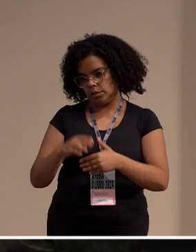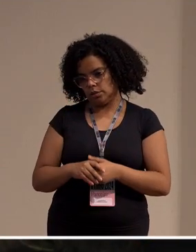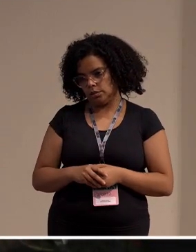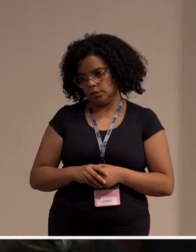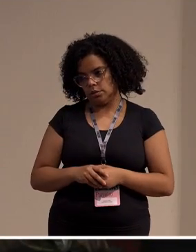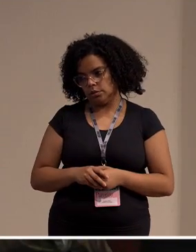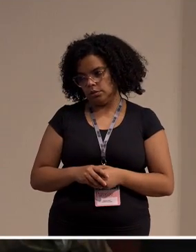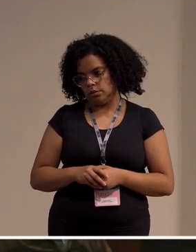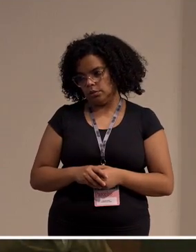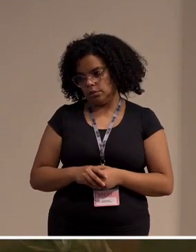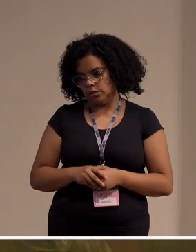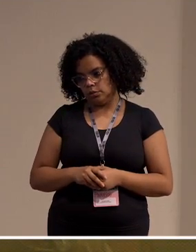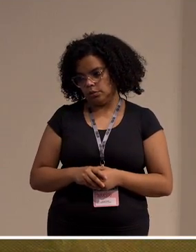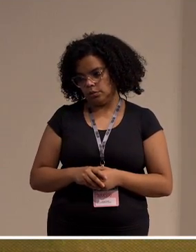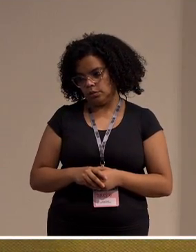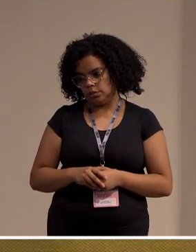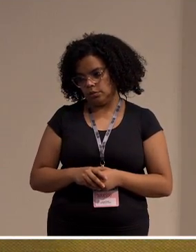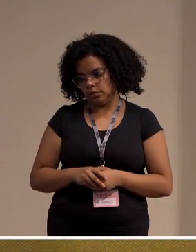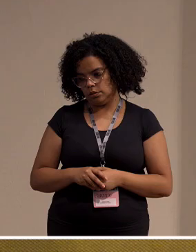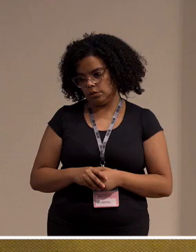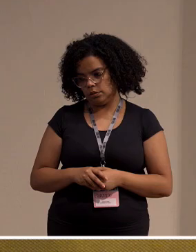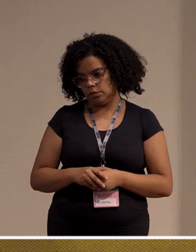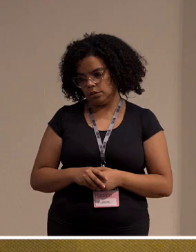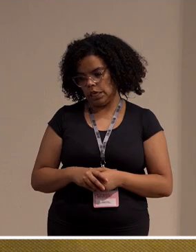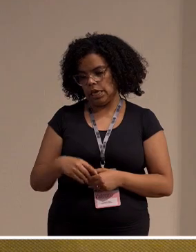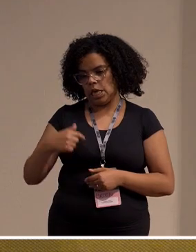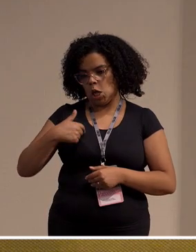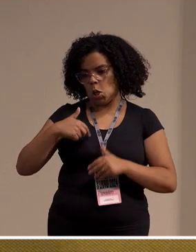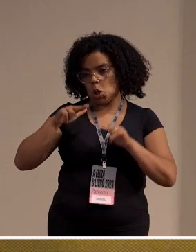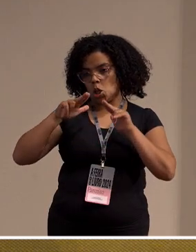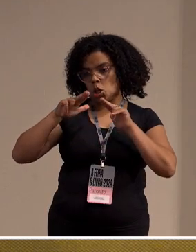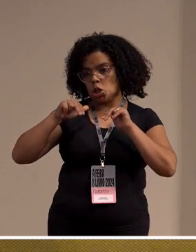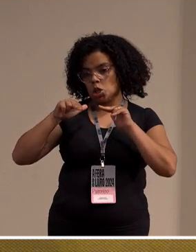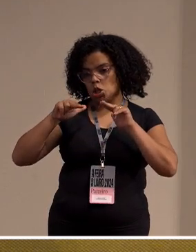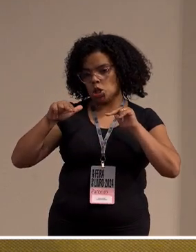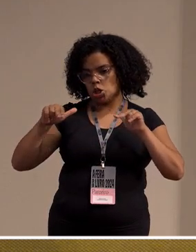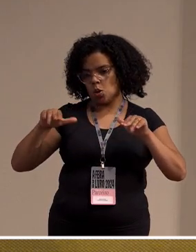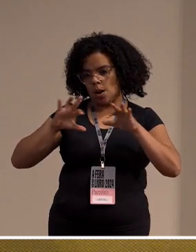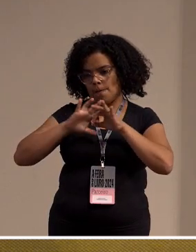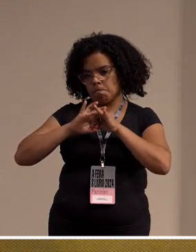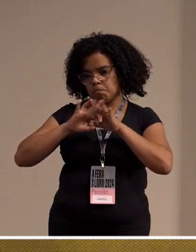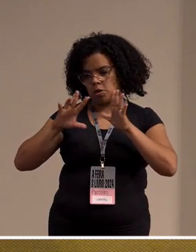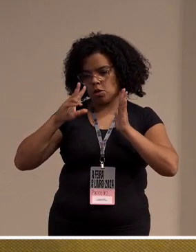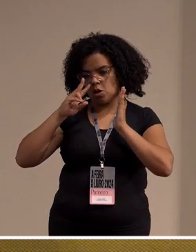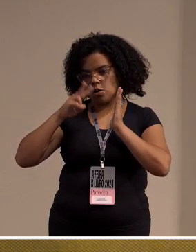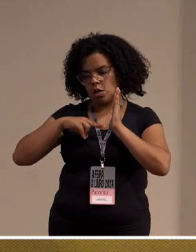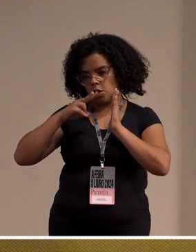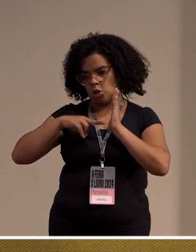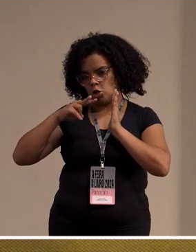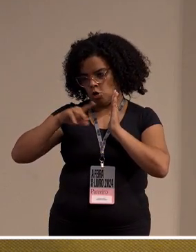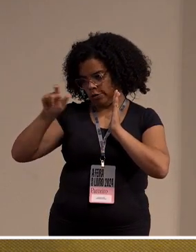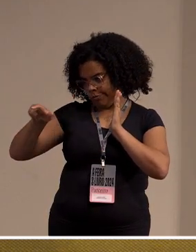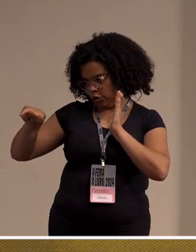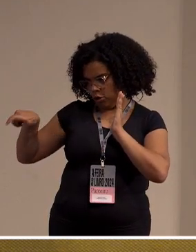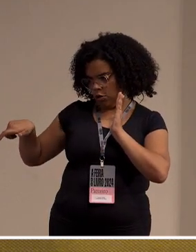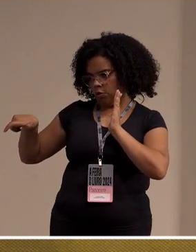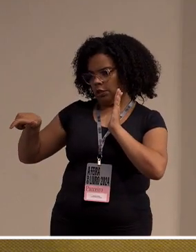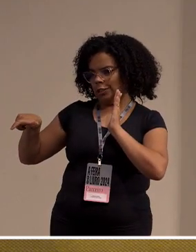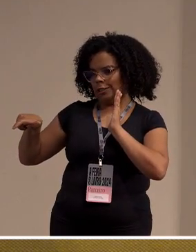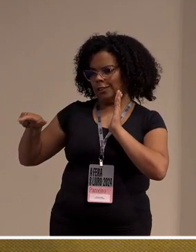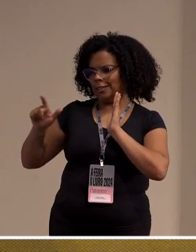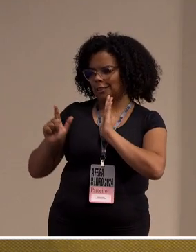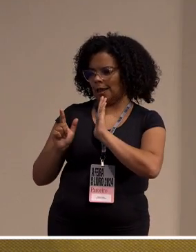I never wanted to allow the reader to evade the central fact of the experience of these